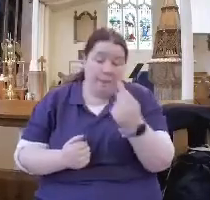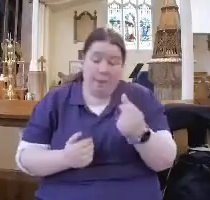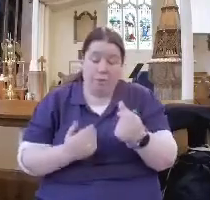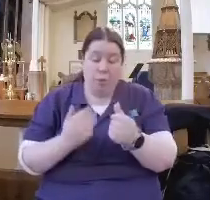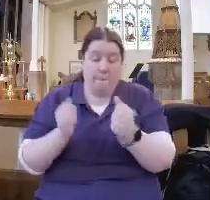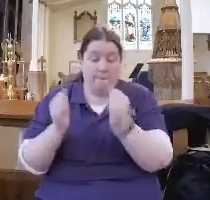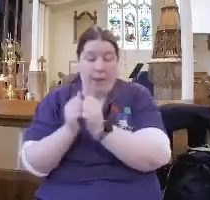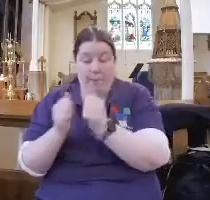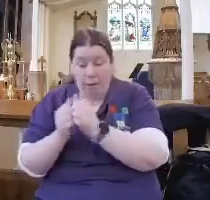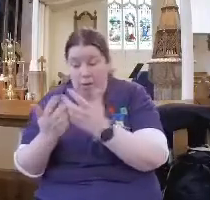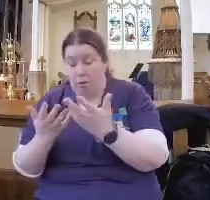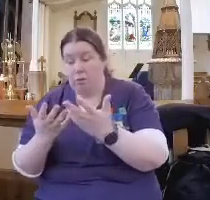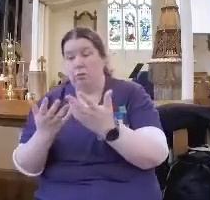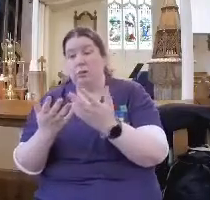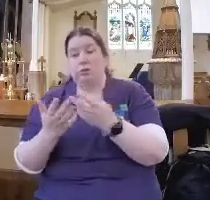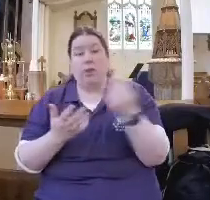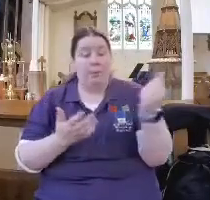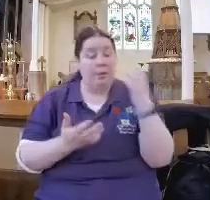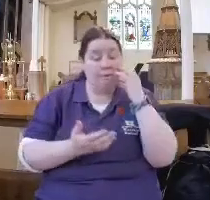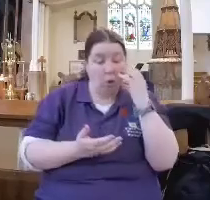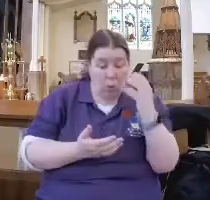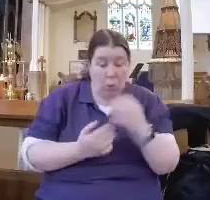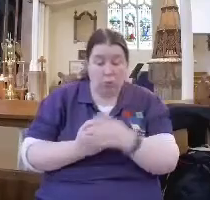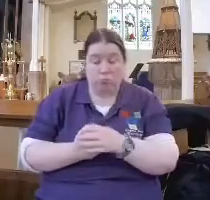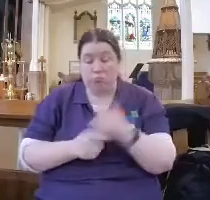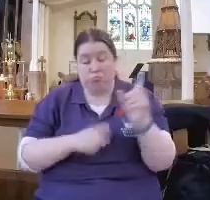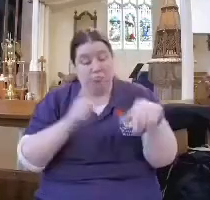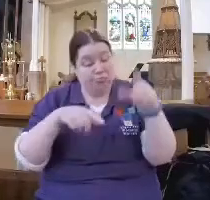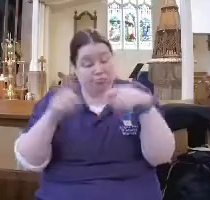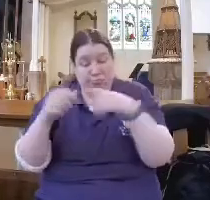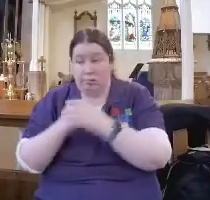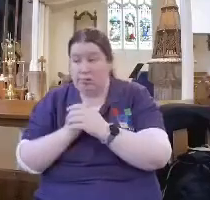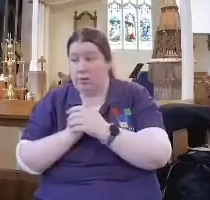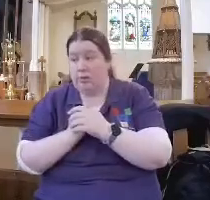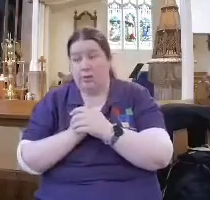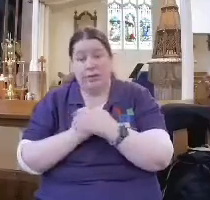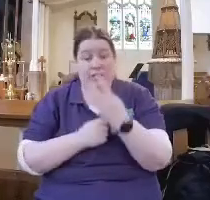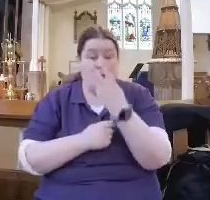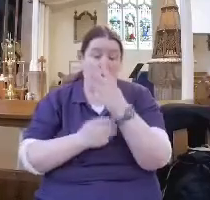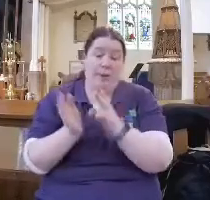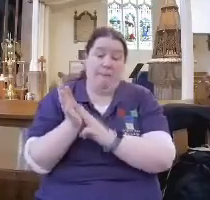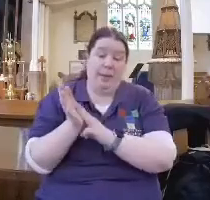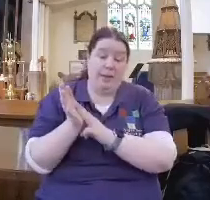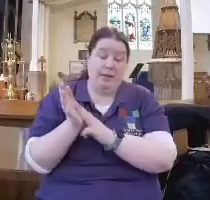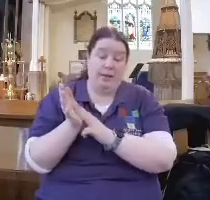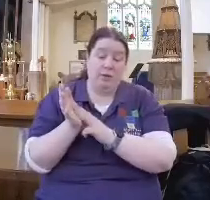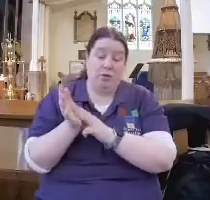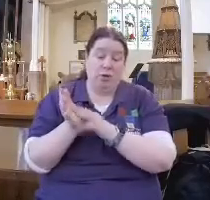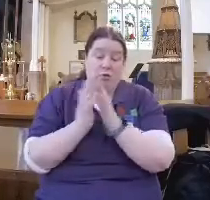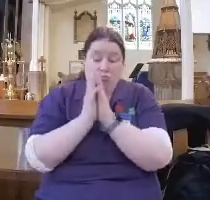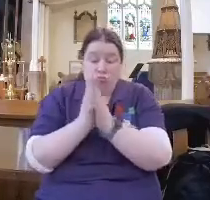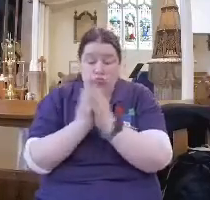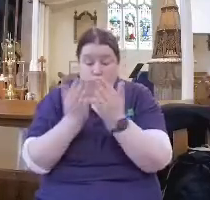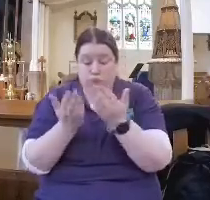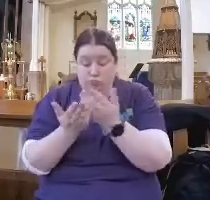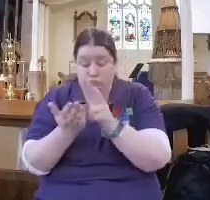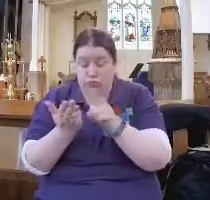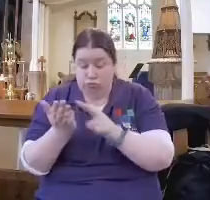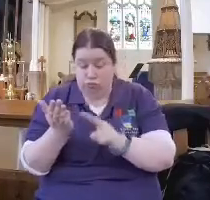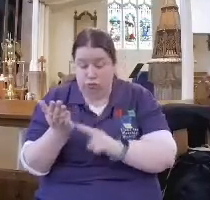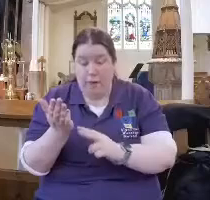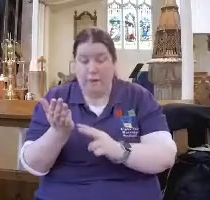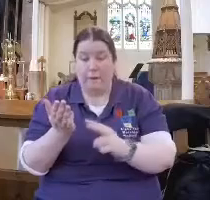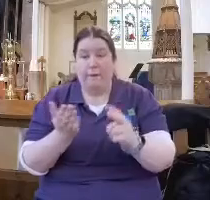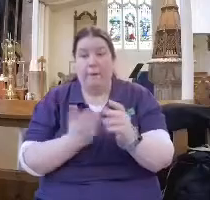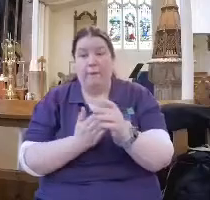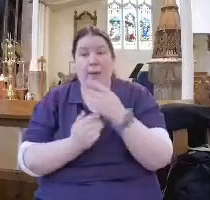get loads on the phone as well. This one here, 3-minute devotion for men. So it's meant for men with a long concentration span, of